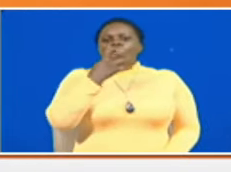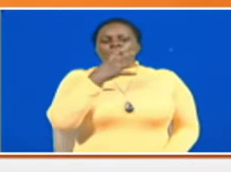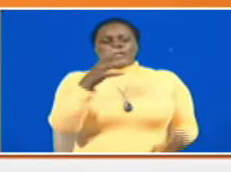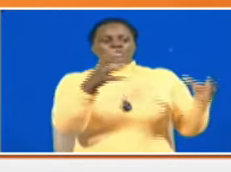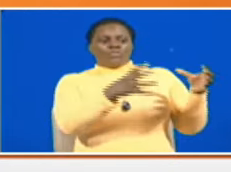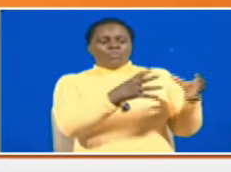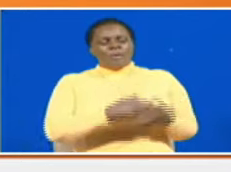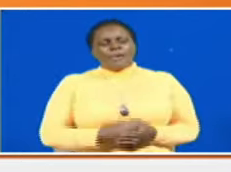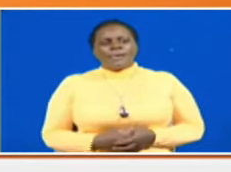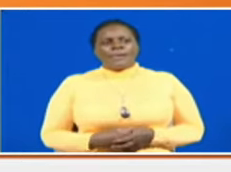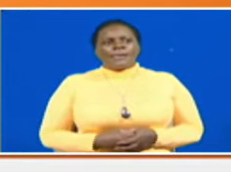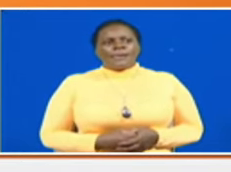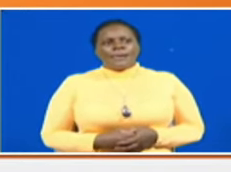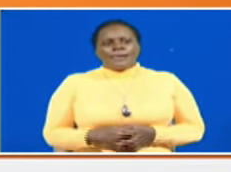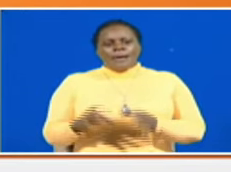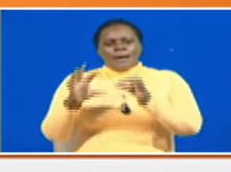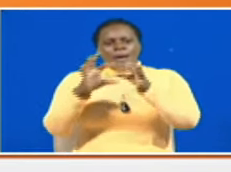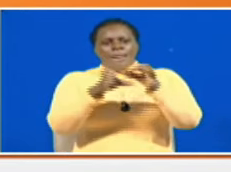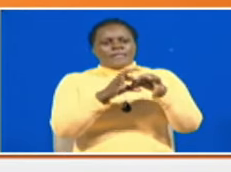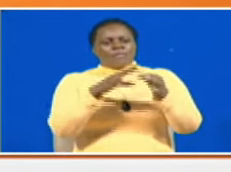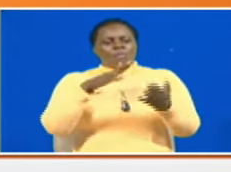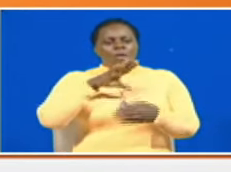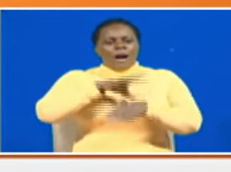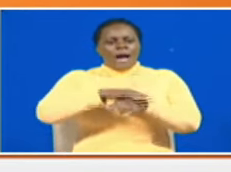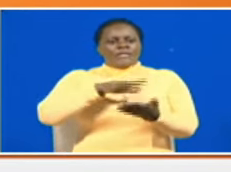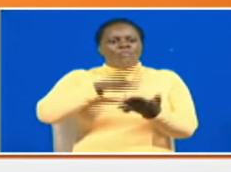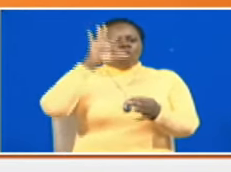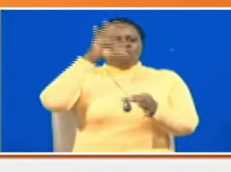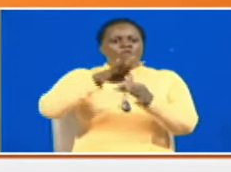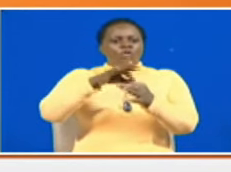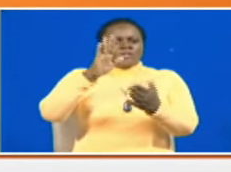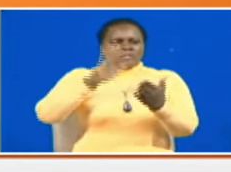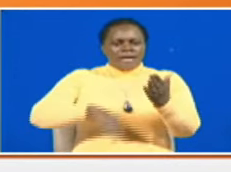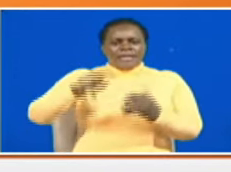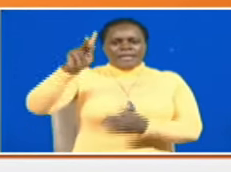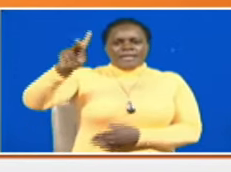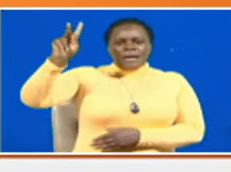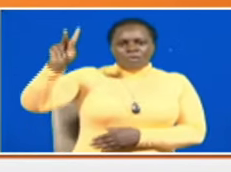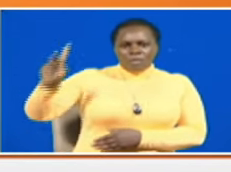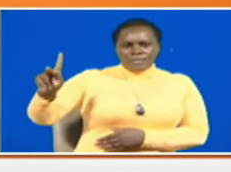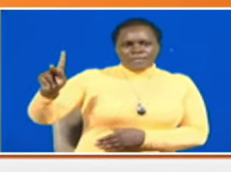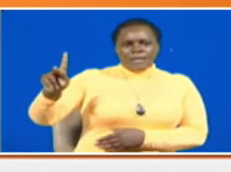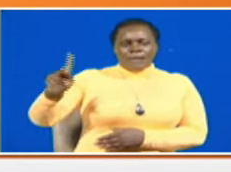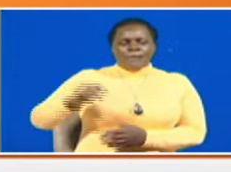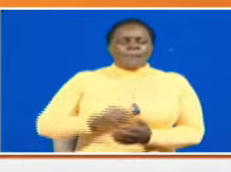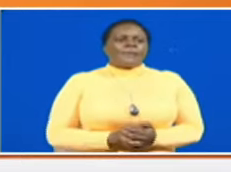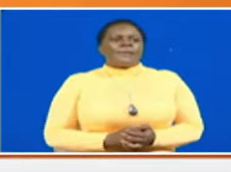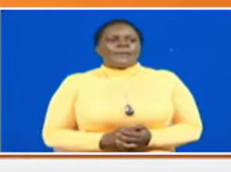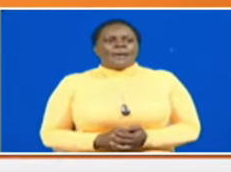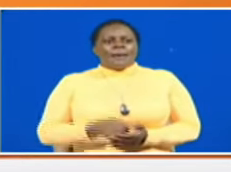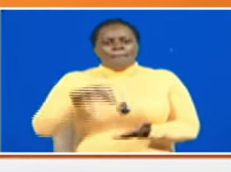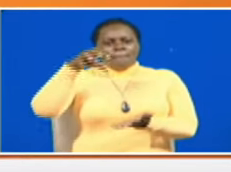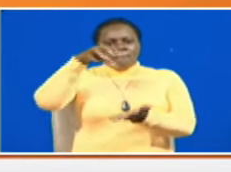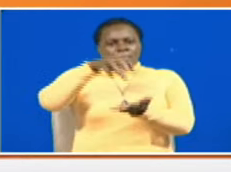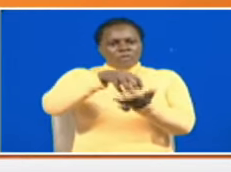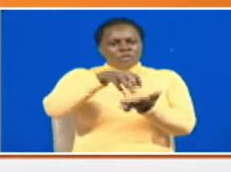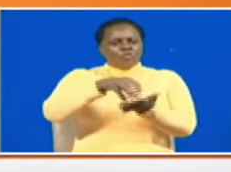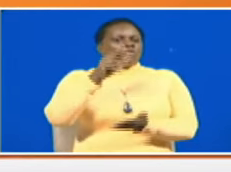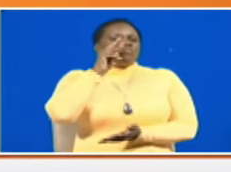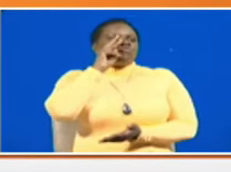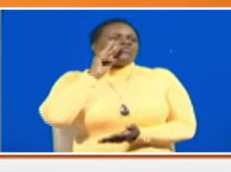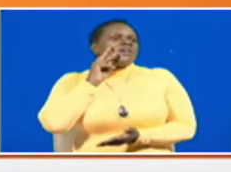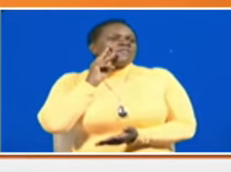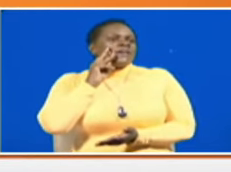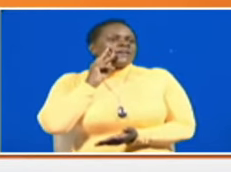ODM. Azimio got more votes than Kenya Kwanza in Vihiga. The position that Mudavadi holds